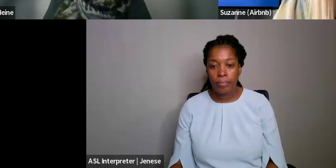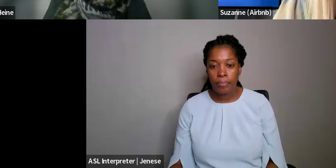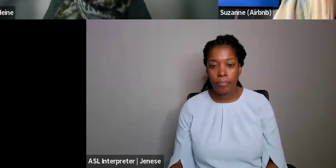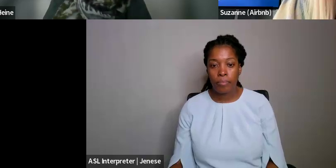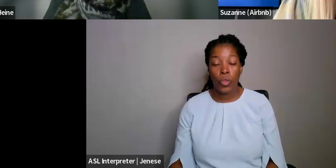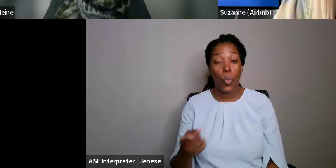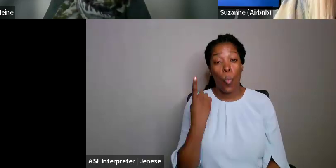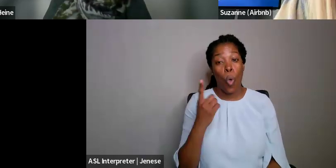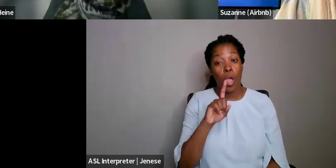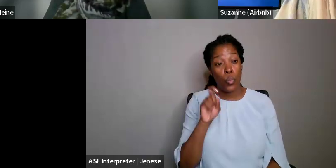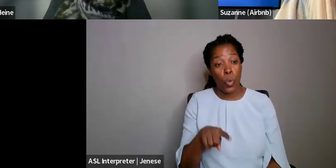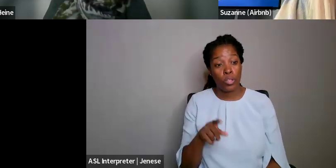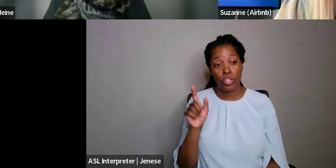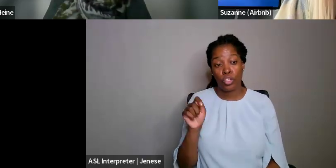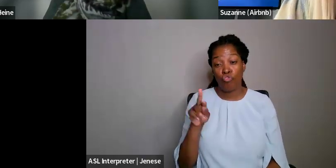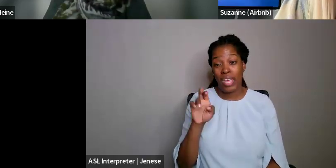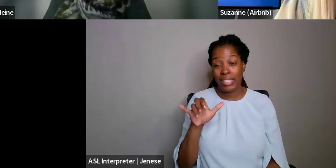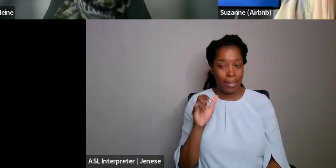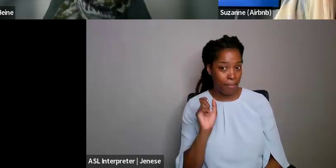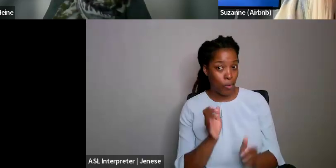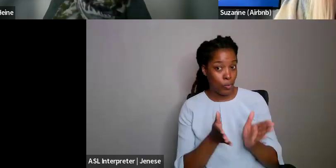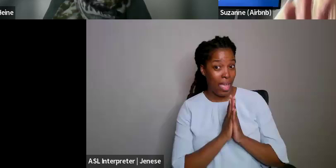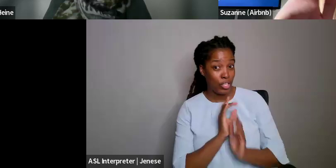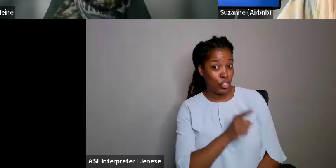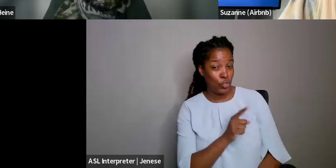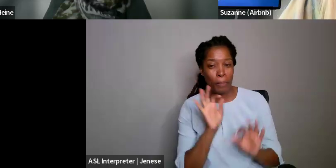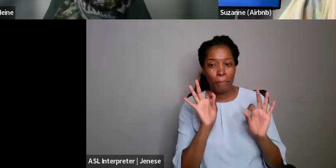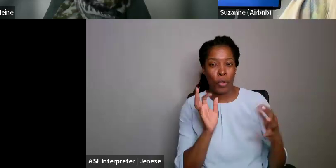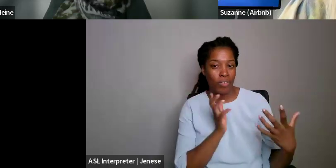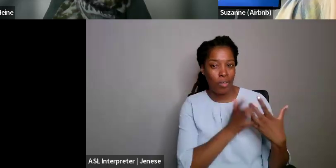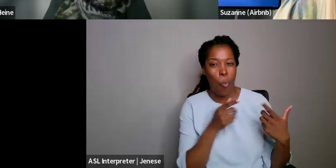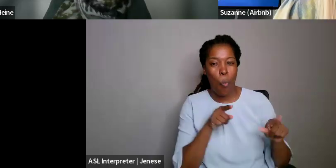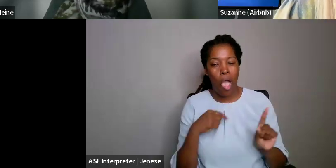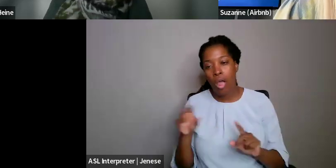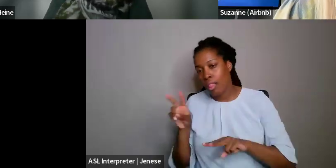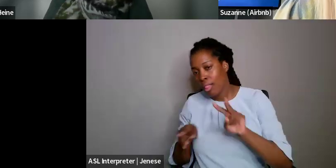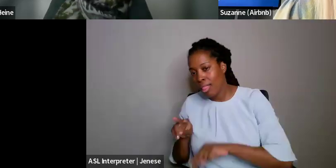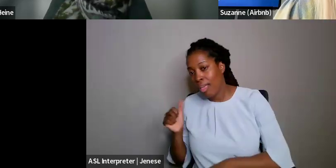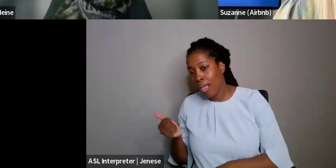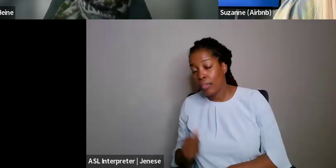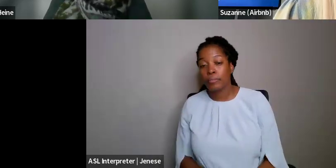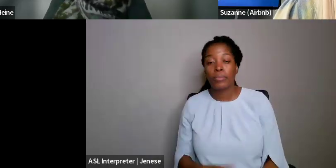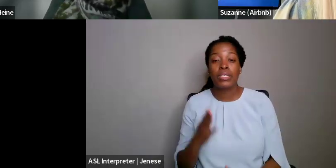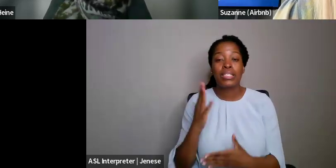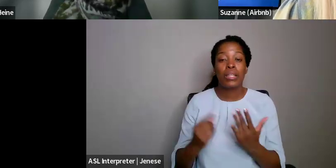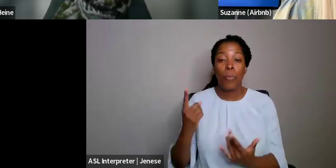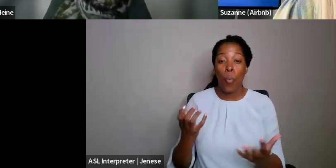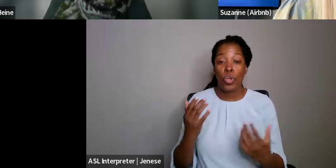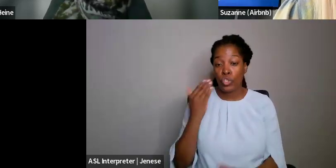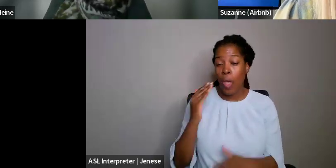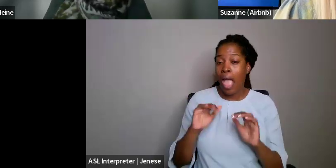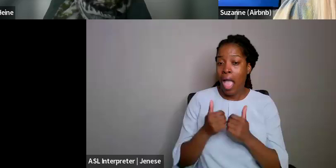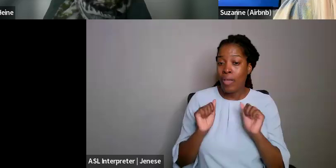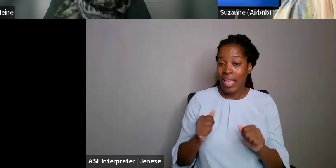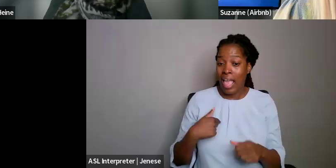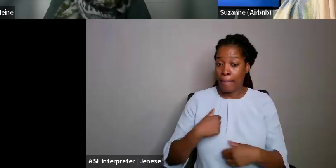questions, Tracy, I'm going to give this one to you because this is perfect for you while I sort of browse through some of the others. Someone wants to know how they can make sure they provide a